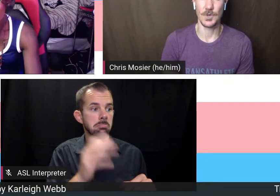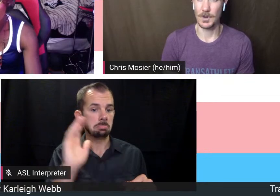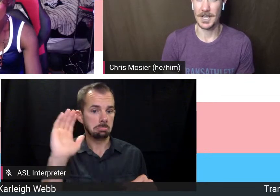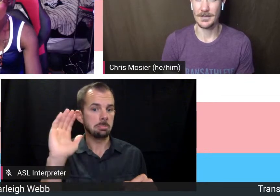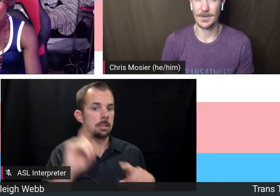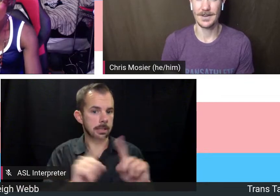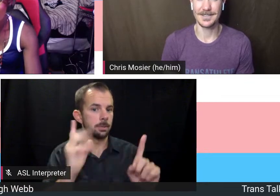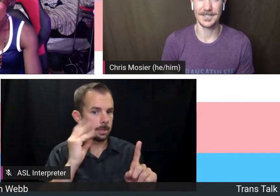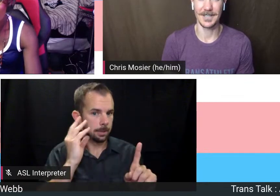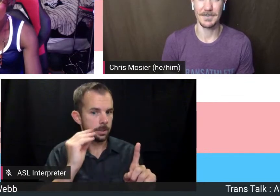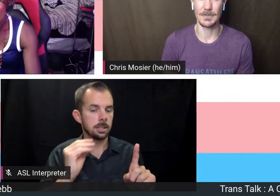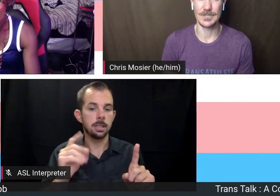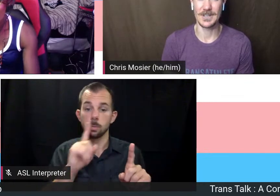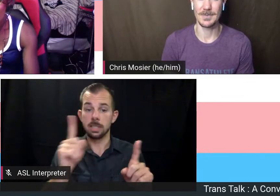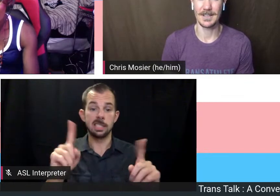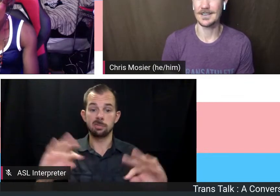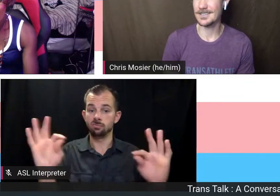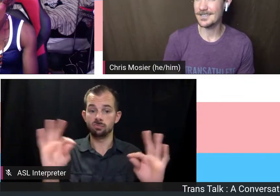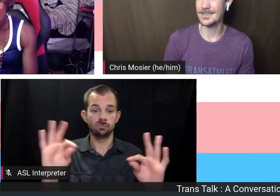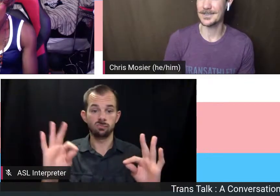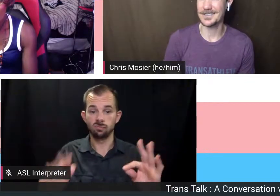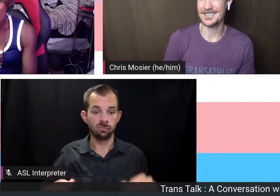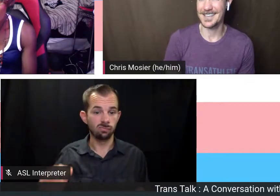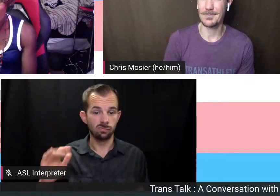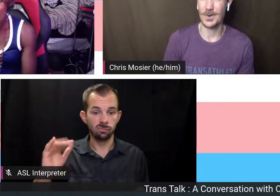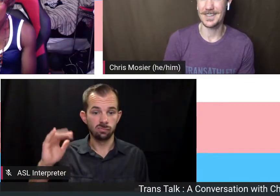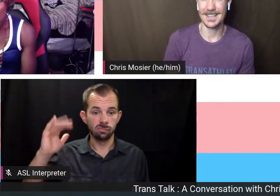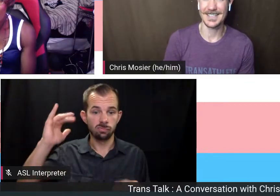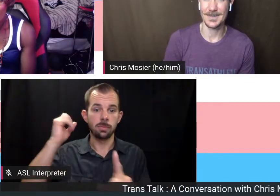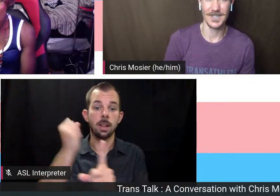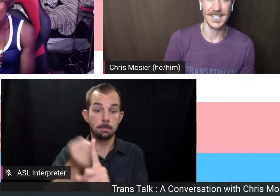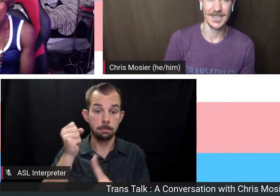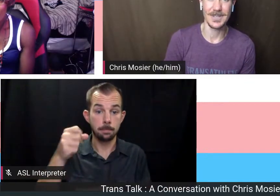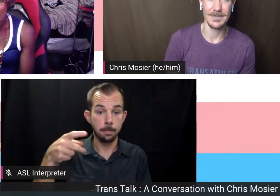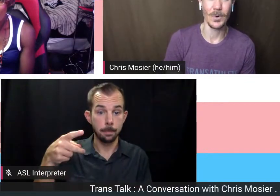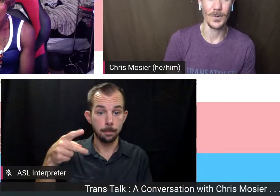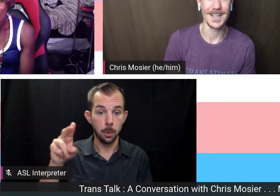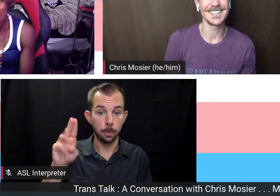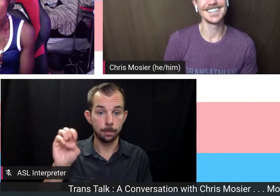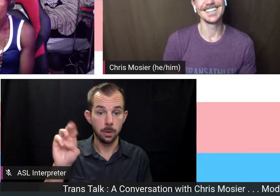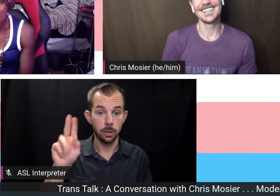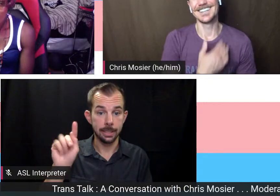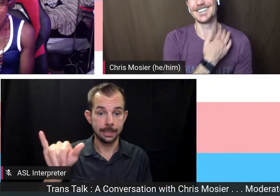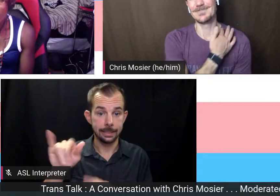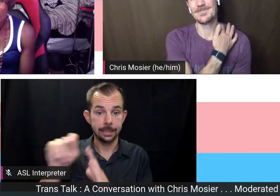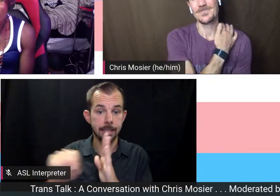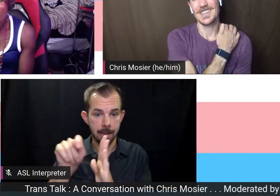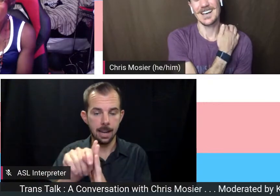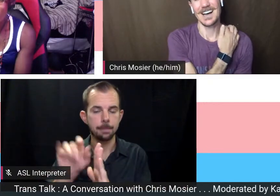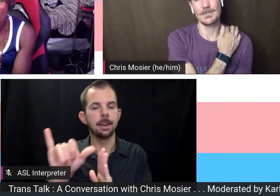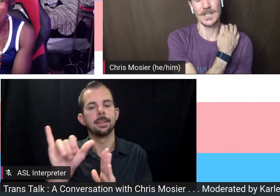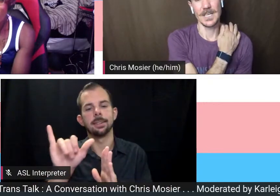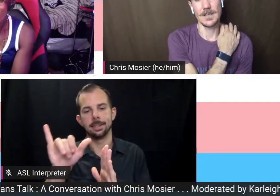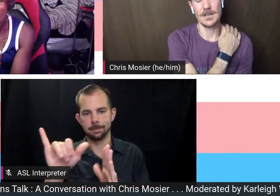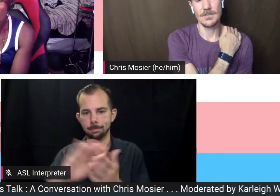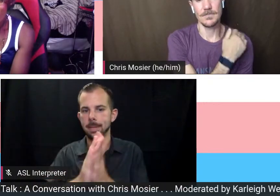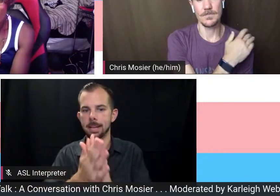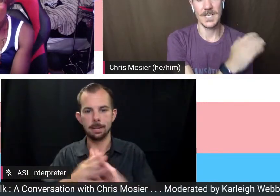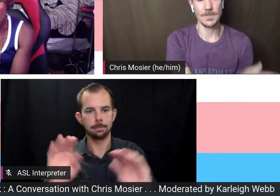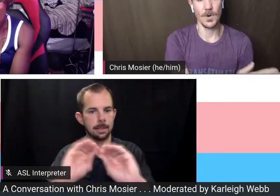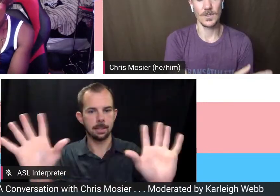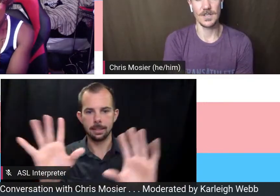until puberty, right? Until like people started to be like, oh, your tomboy thing isn't really cute anymore, right? I